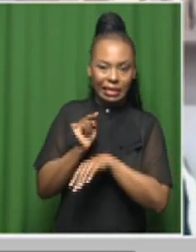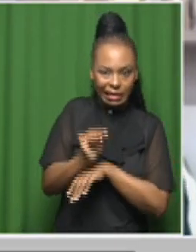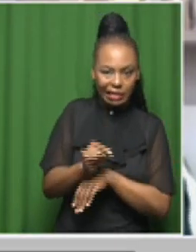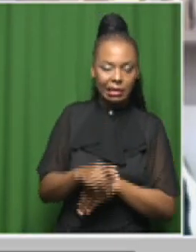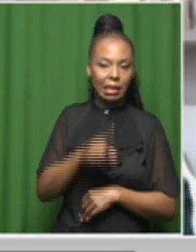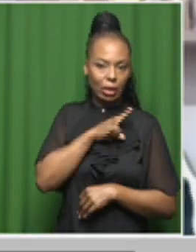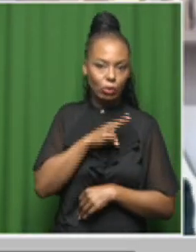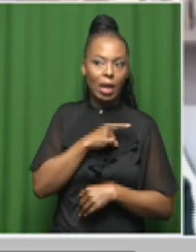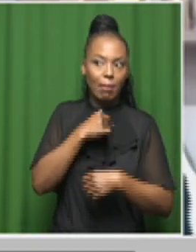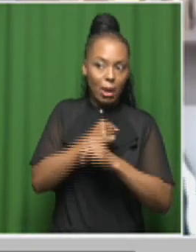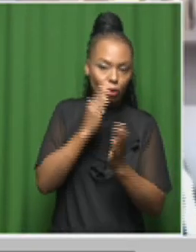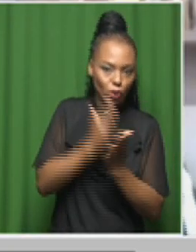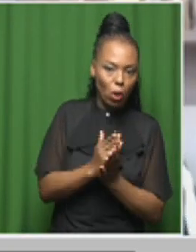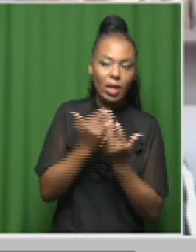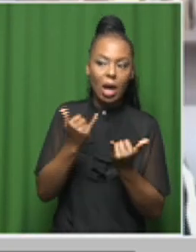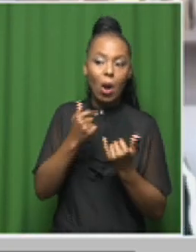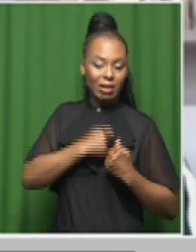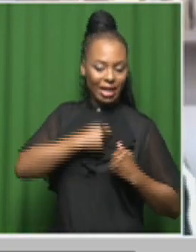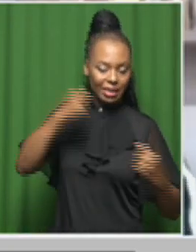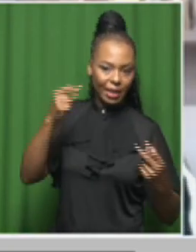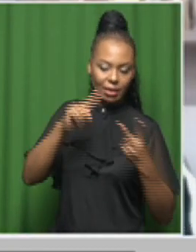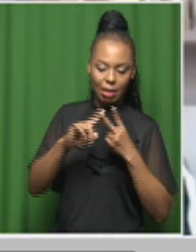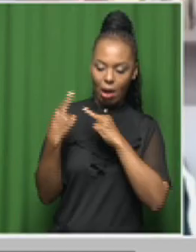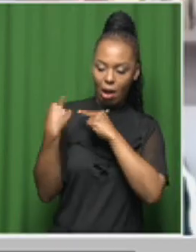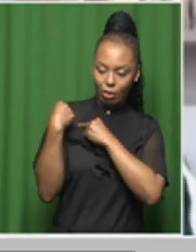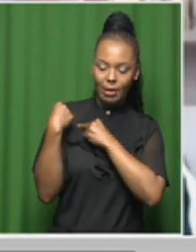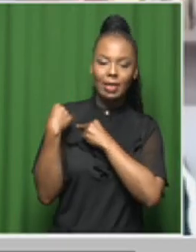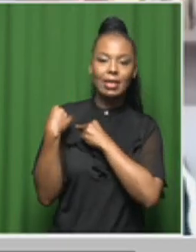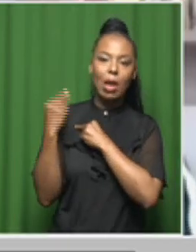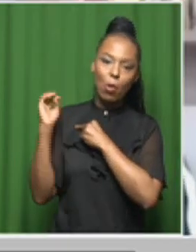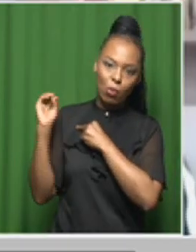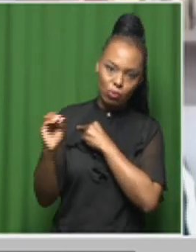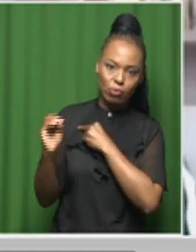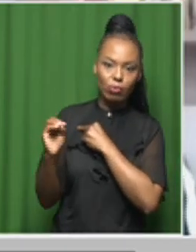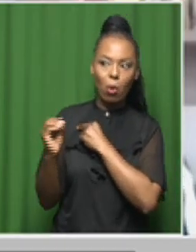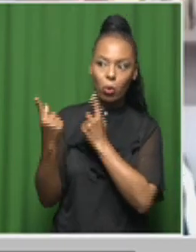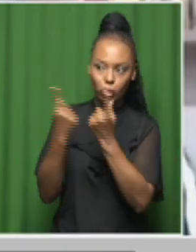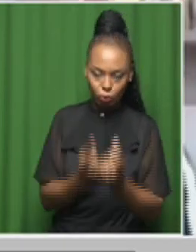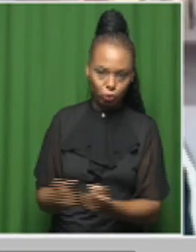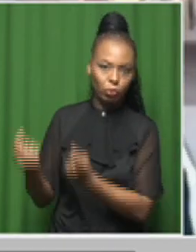transparency is enforced, because nobody wants to be associated with